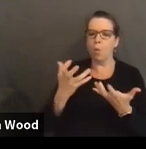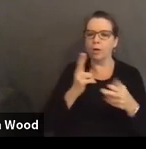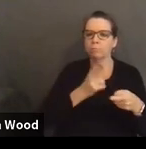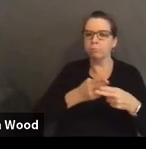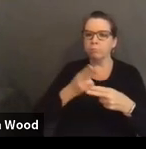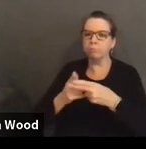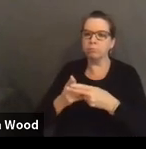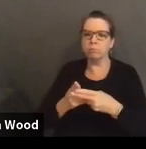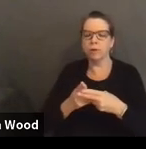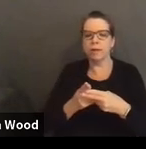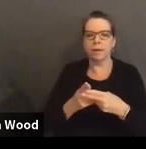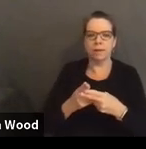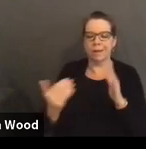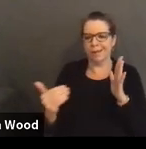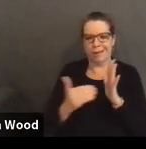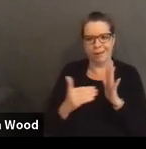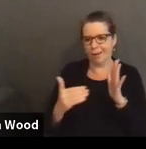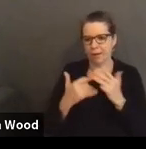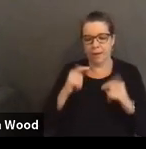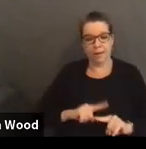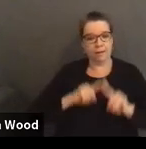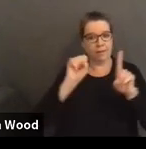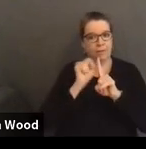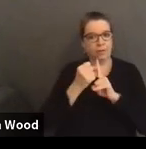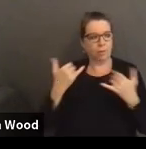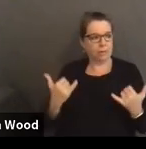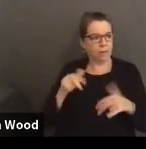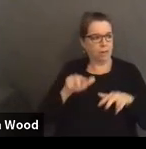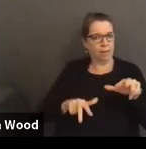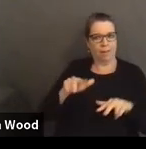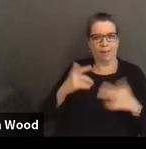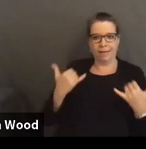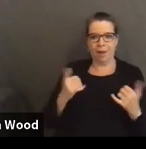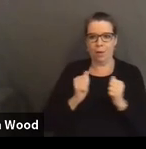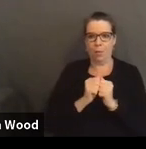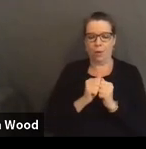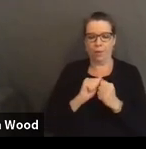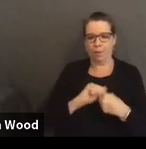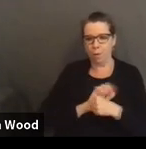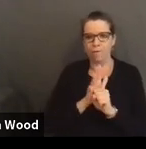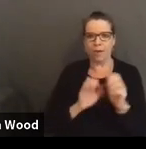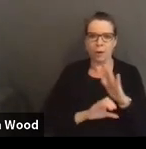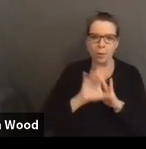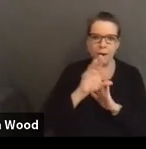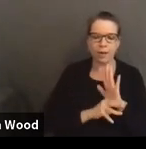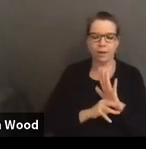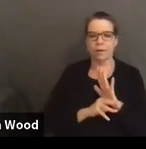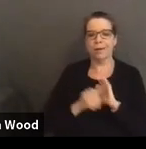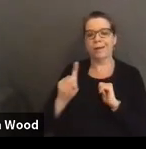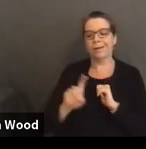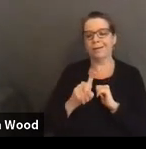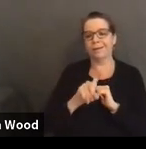and name, again, because we're in a different situation than we normally are with curricular adoptions. So Texas Home